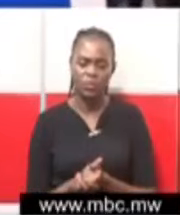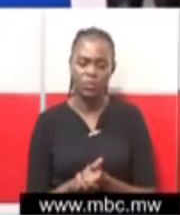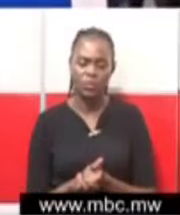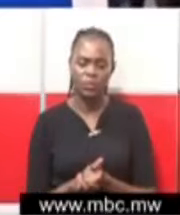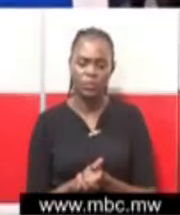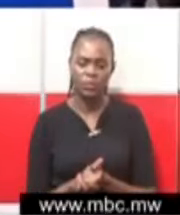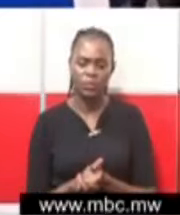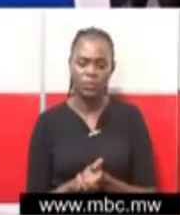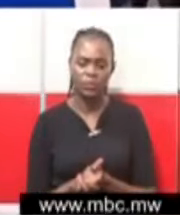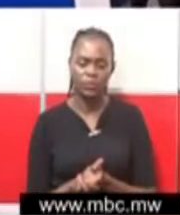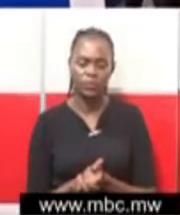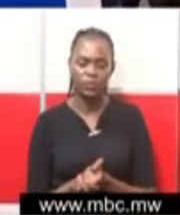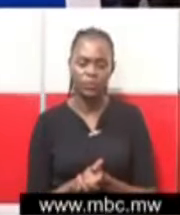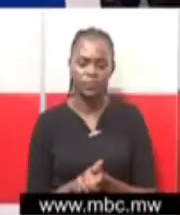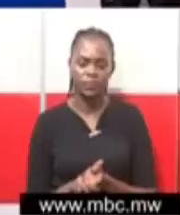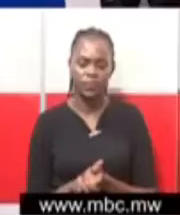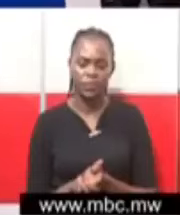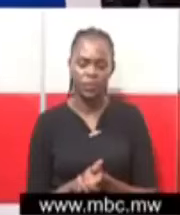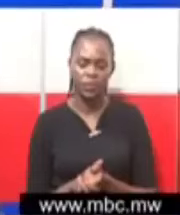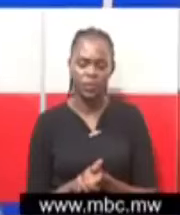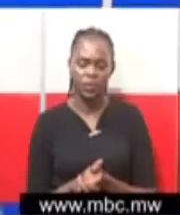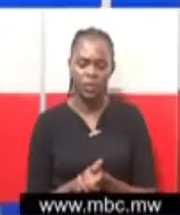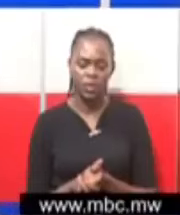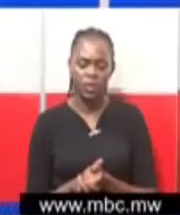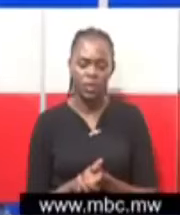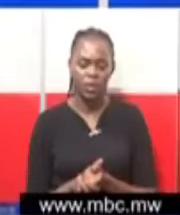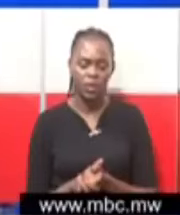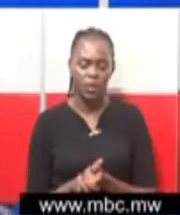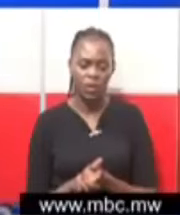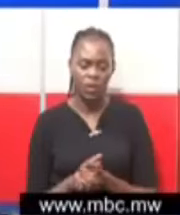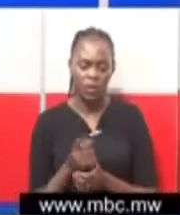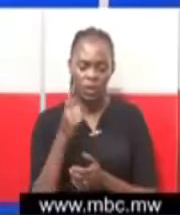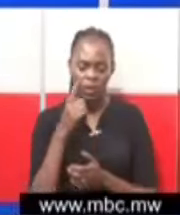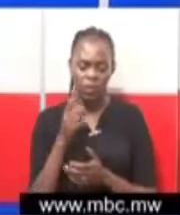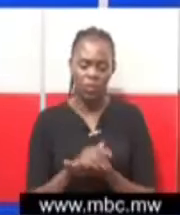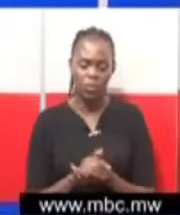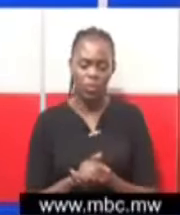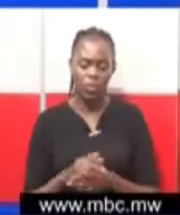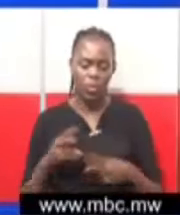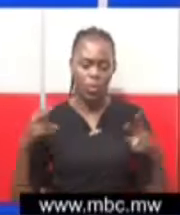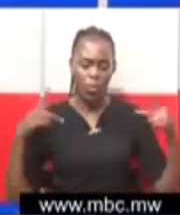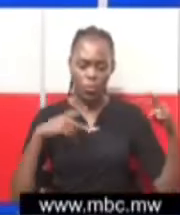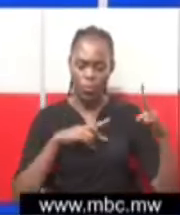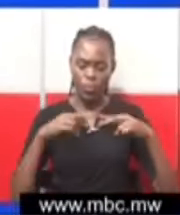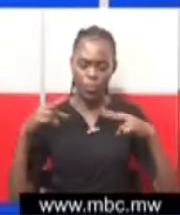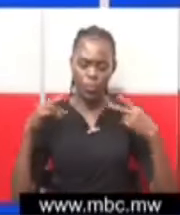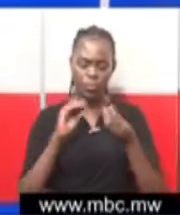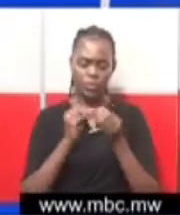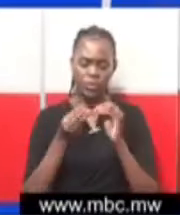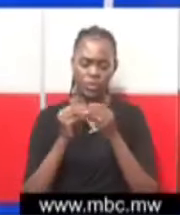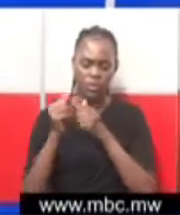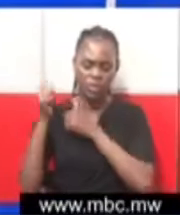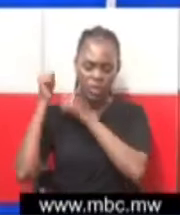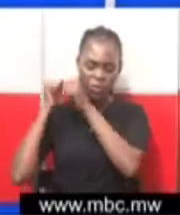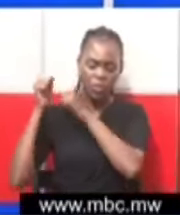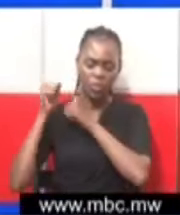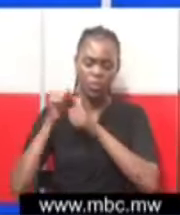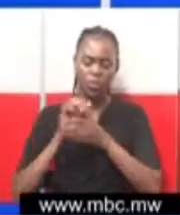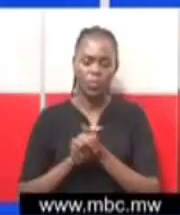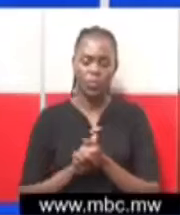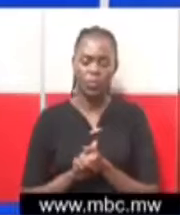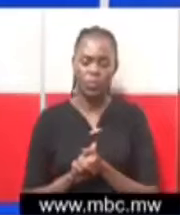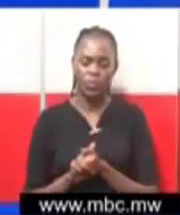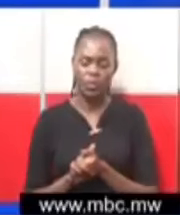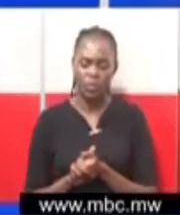independently. And we've observed that there are actually latent conflicts that can potentially impact on the peace in the